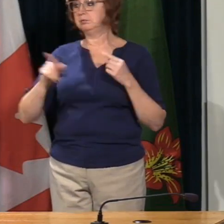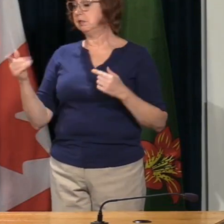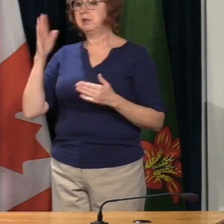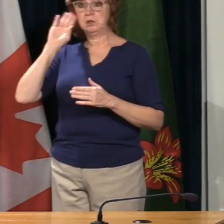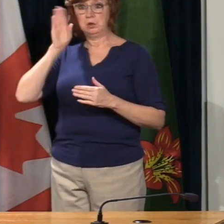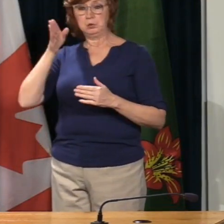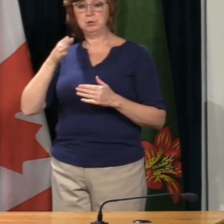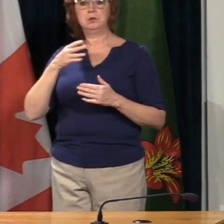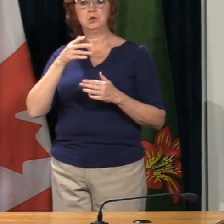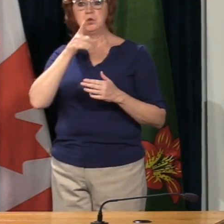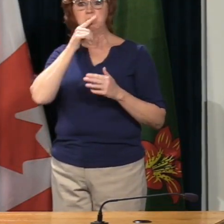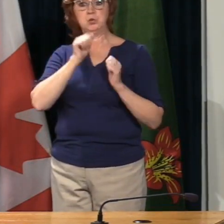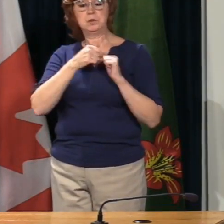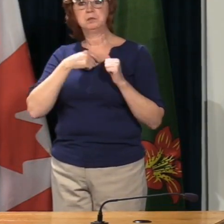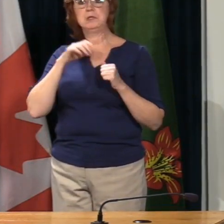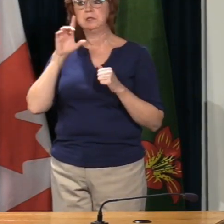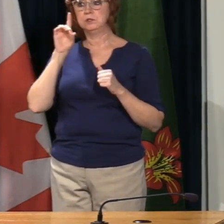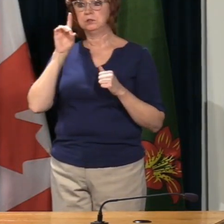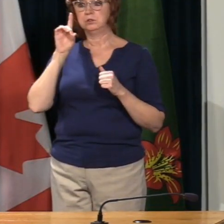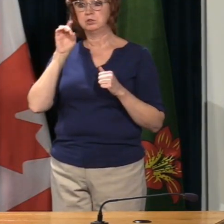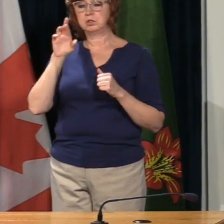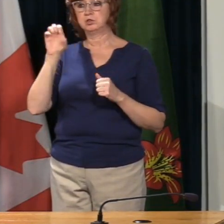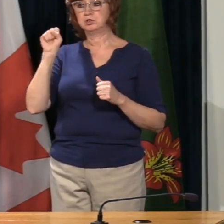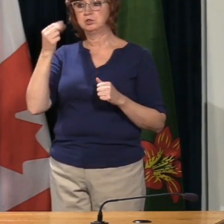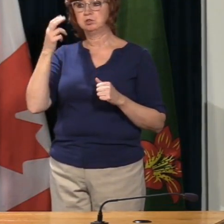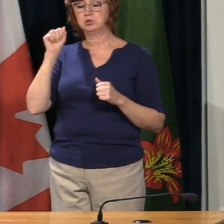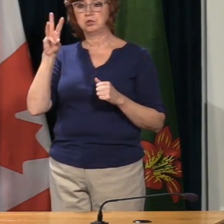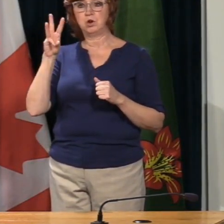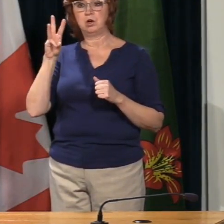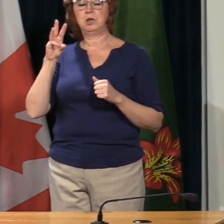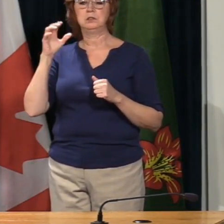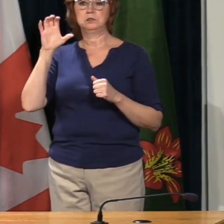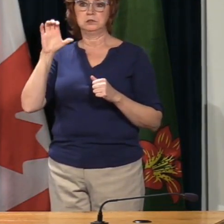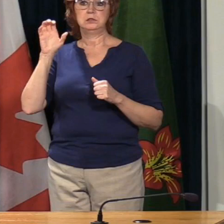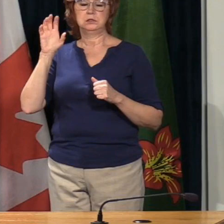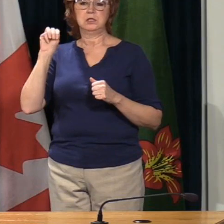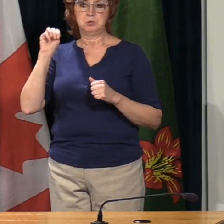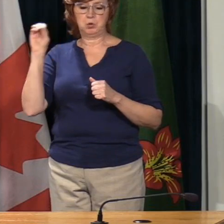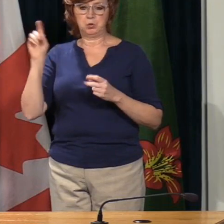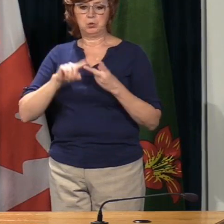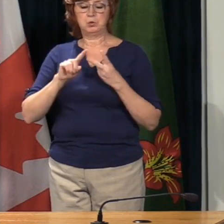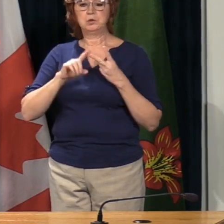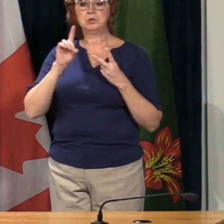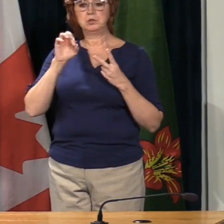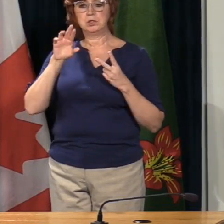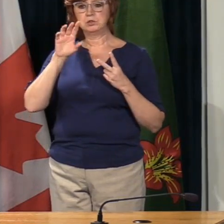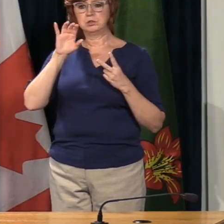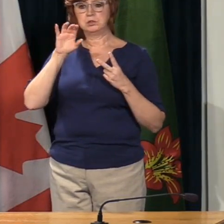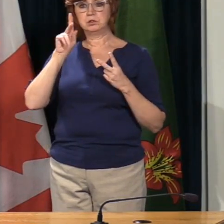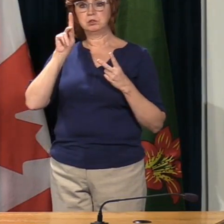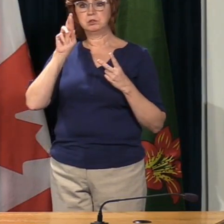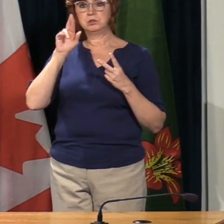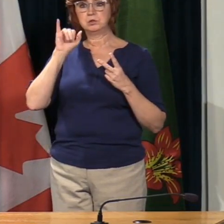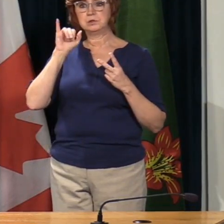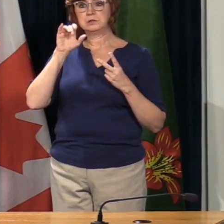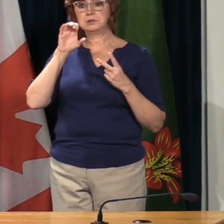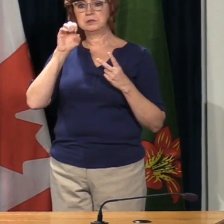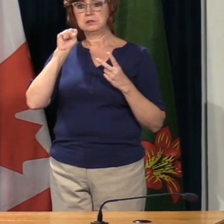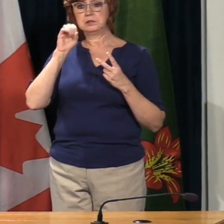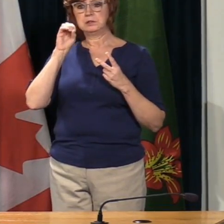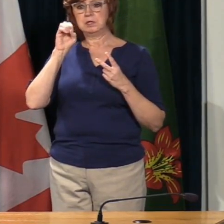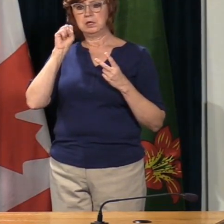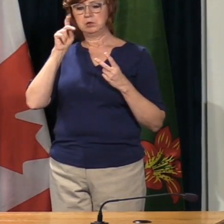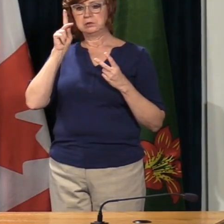with me today is Dr. Susan Shaw, the Chief Medical Health Officer, Dr. Julie Kryzanowski, our Senior Medical Health